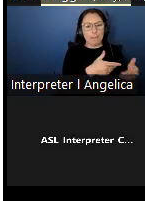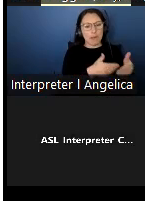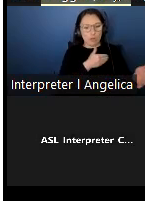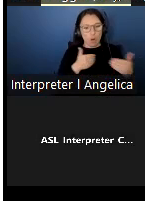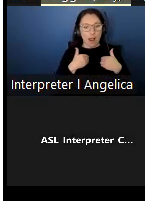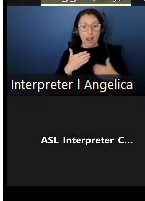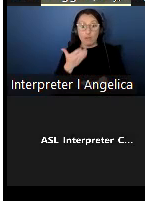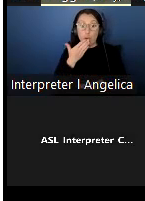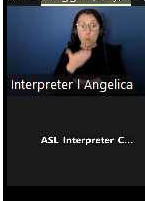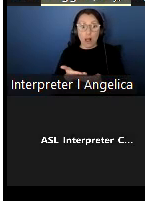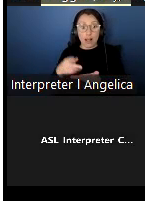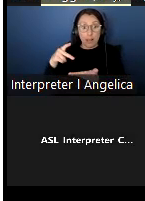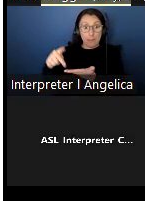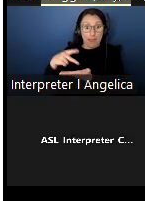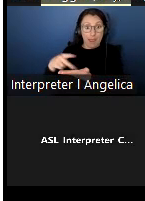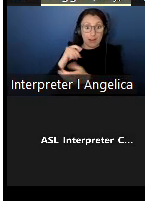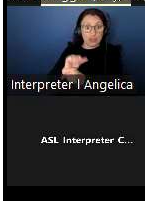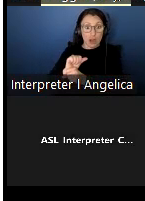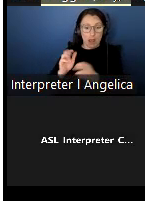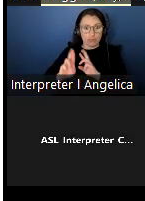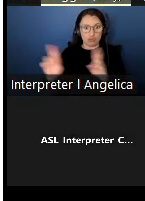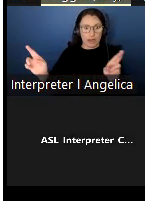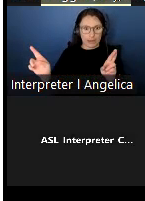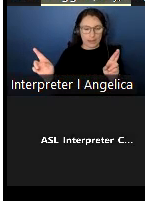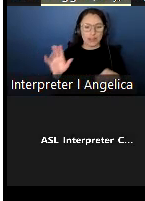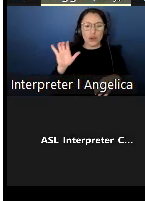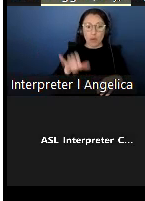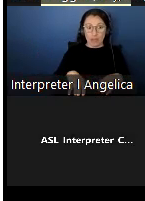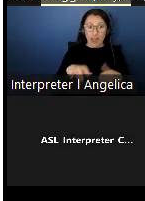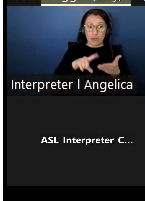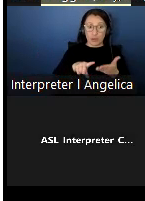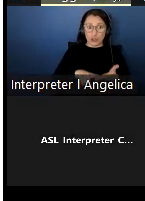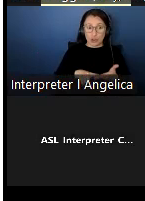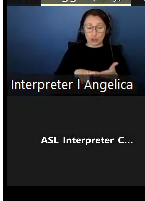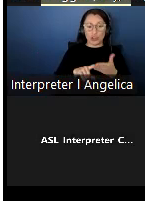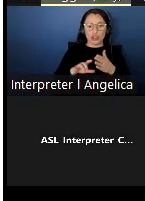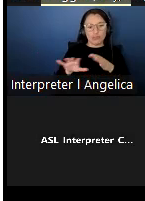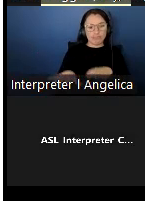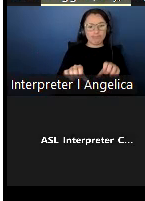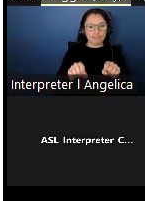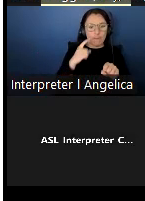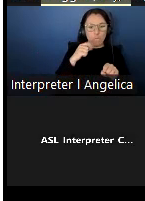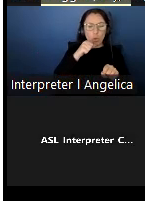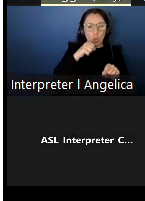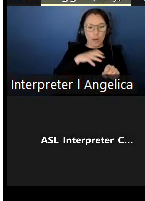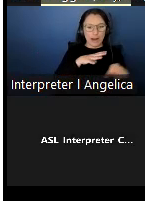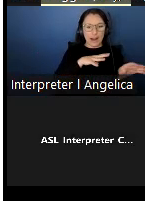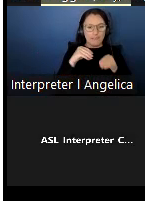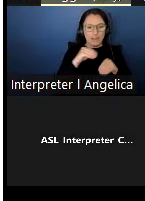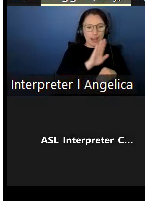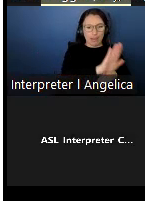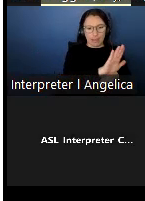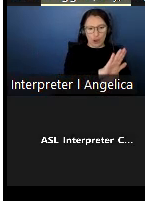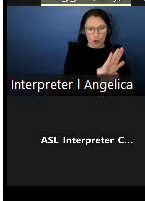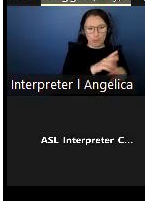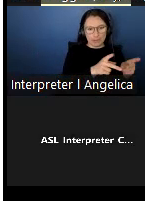up. Now, this research was conducted on women leaving their positions, but we know that men and non-binary people